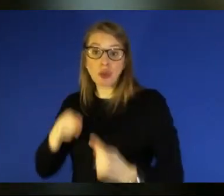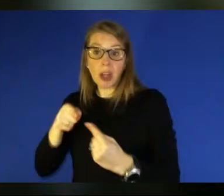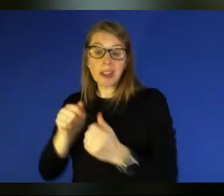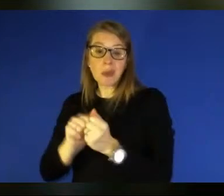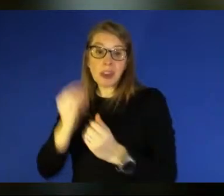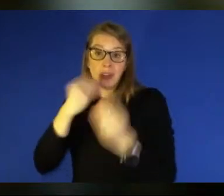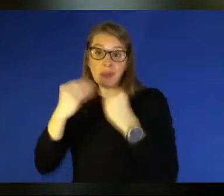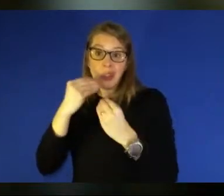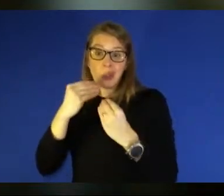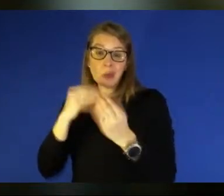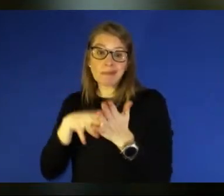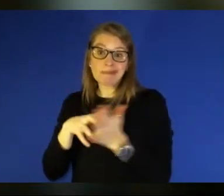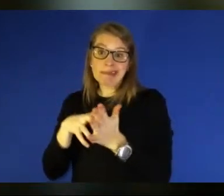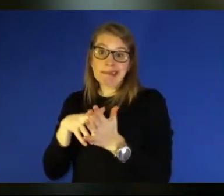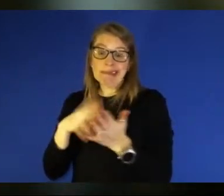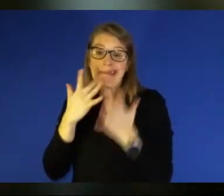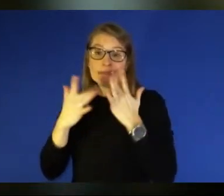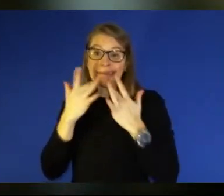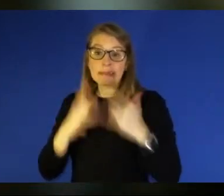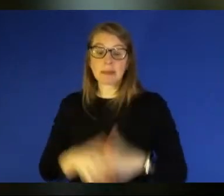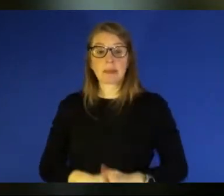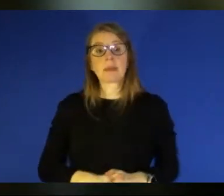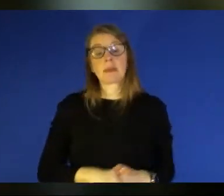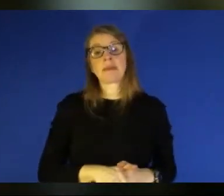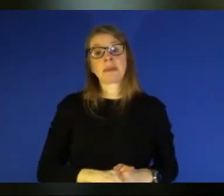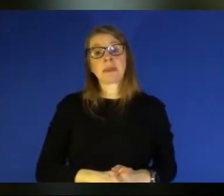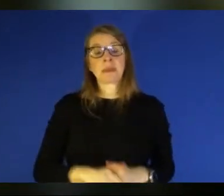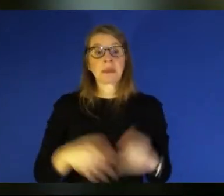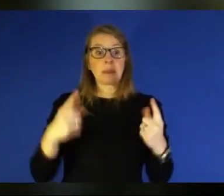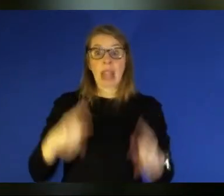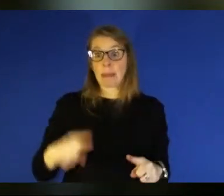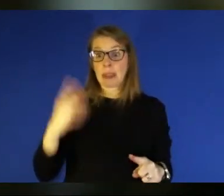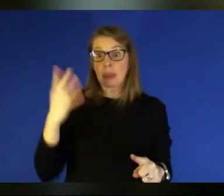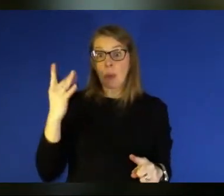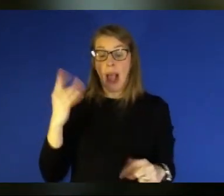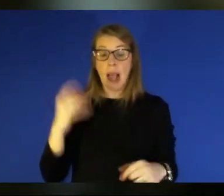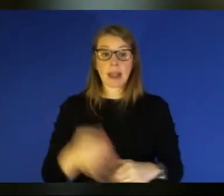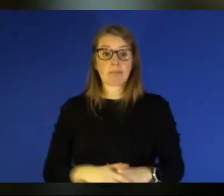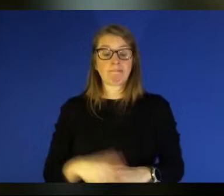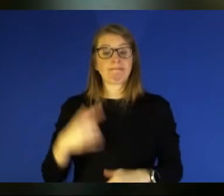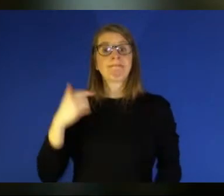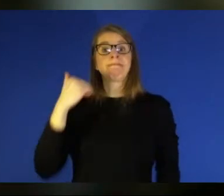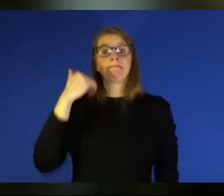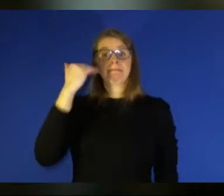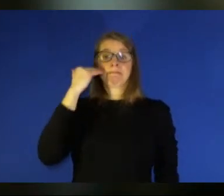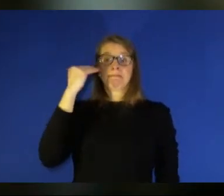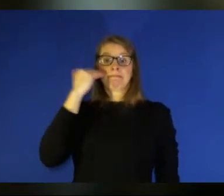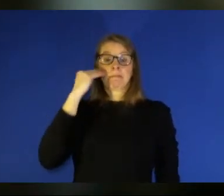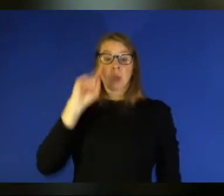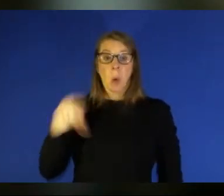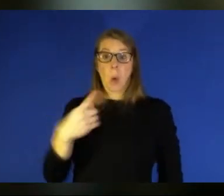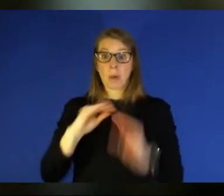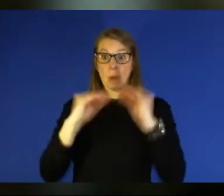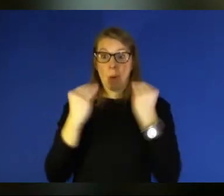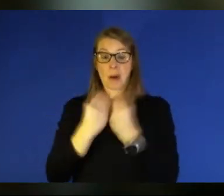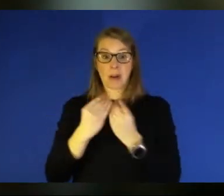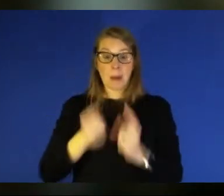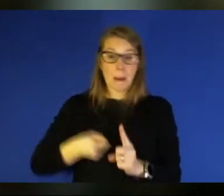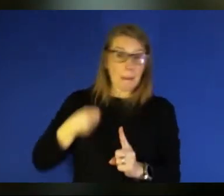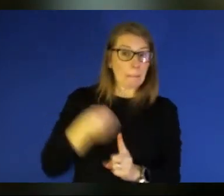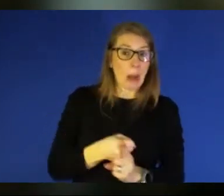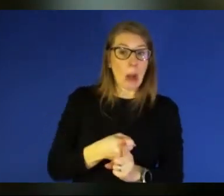insecurity. So this actually came about because we were abundantly aware that we're not the only organization that's been deeply